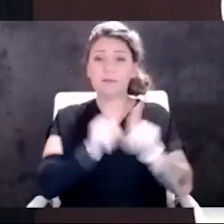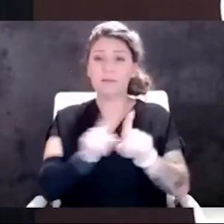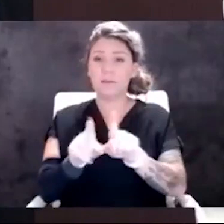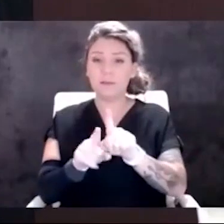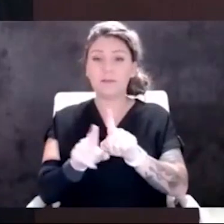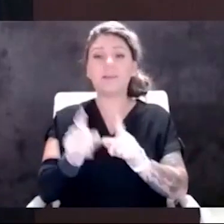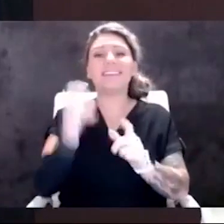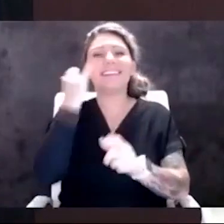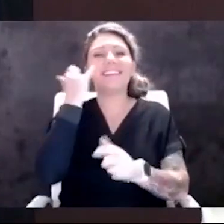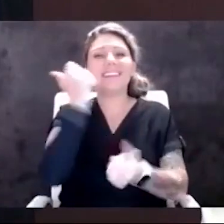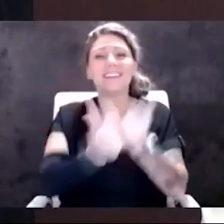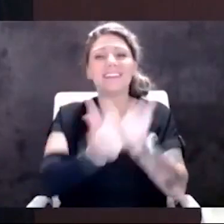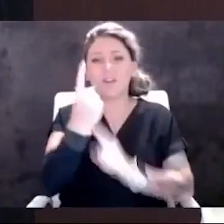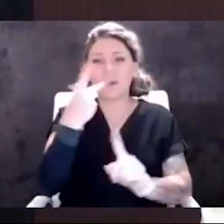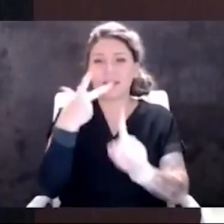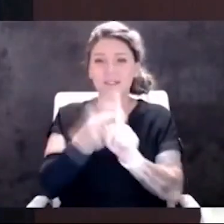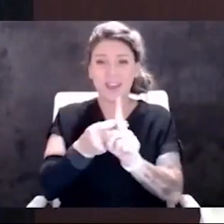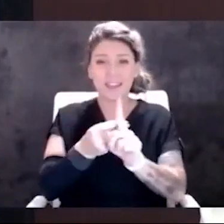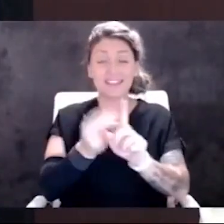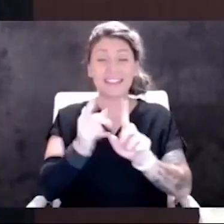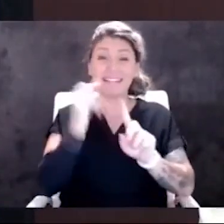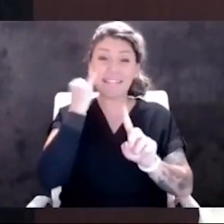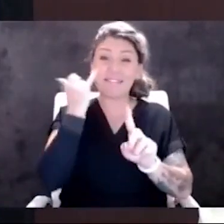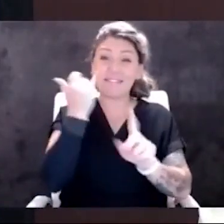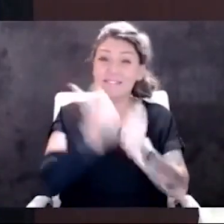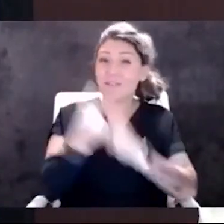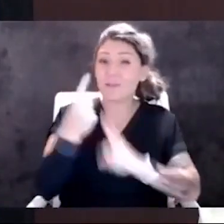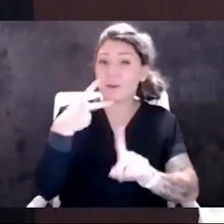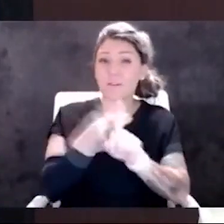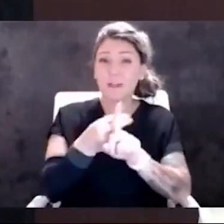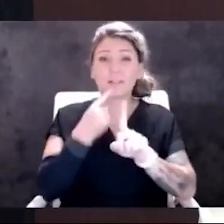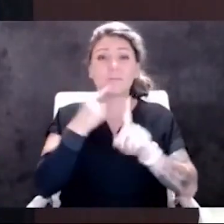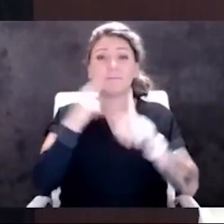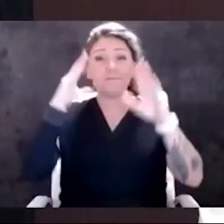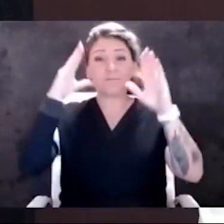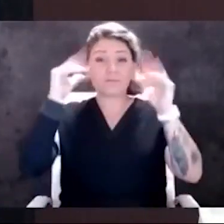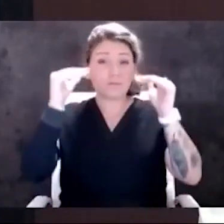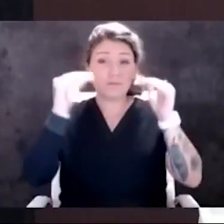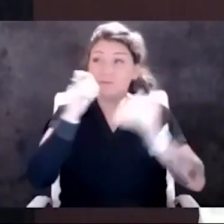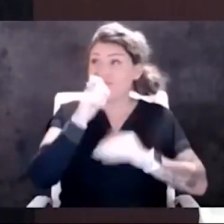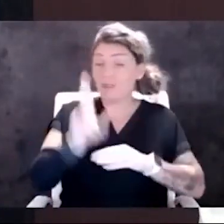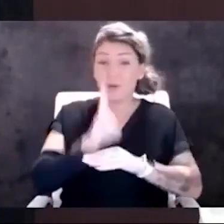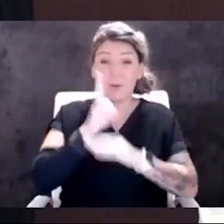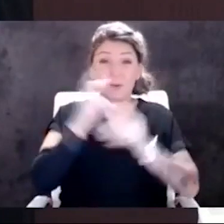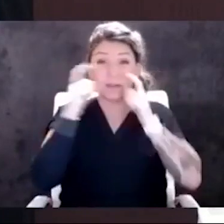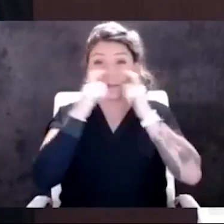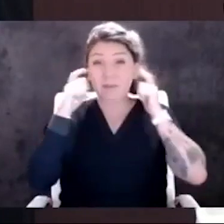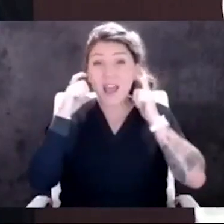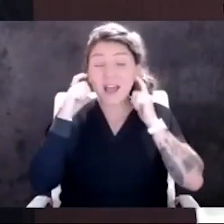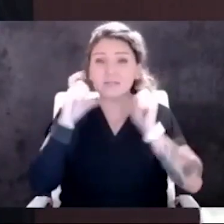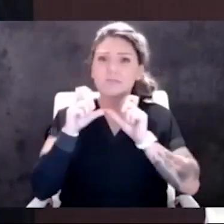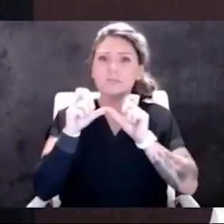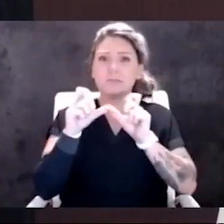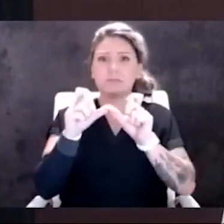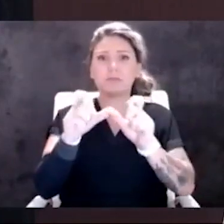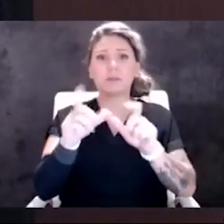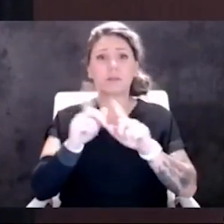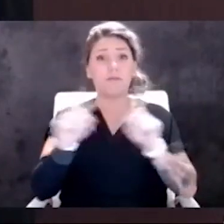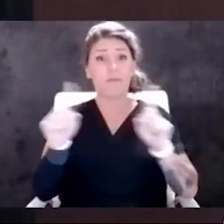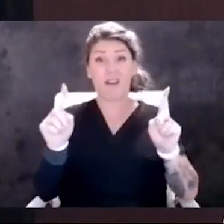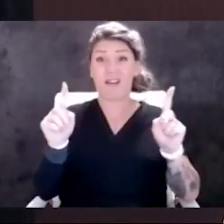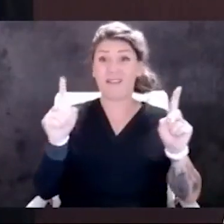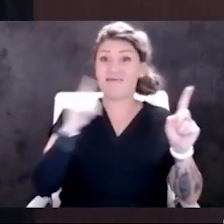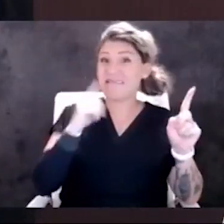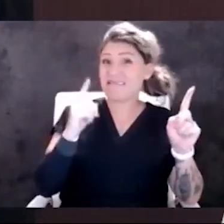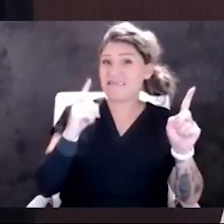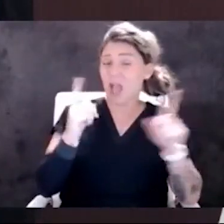vaccinated, if we got everybody vaccinated, I'm kind of hopeful that we wouldn't have to even wear a mask for much longer. But on the other hand, if you're in a school